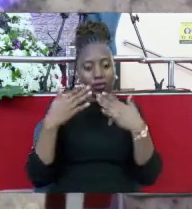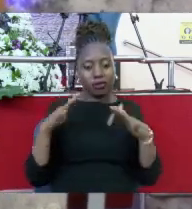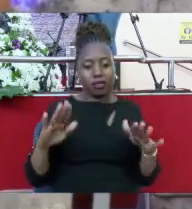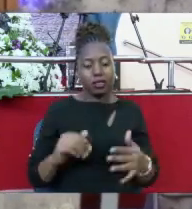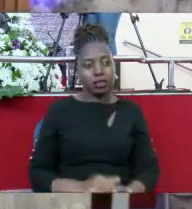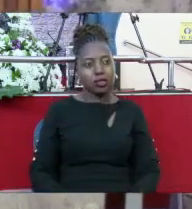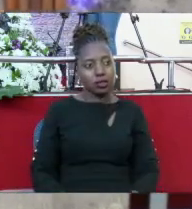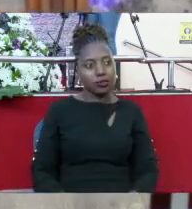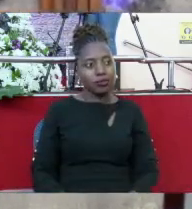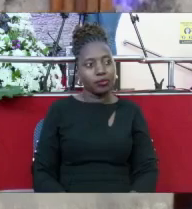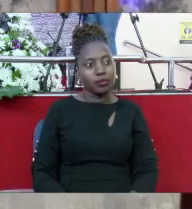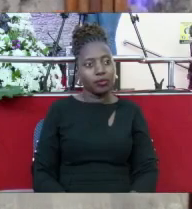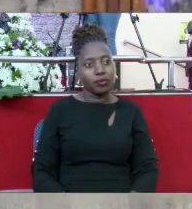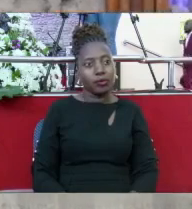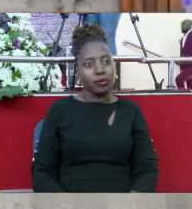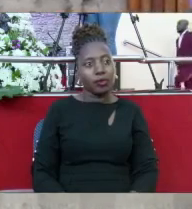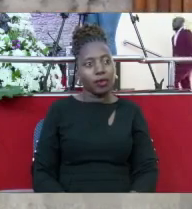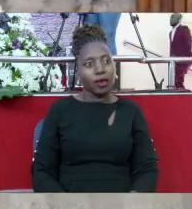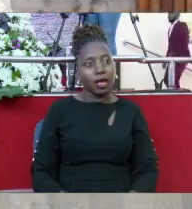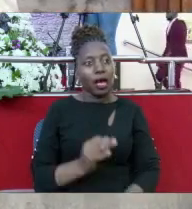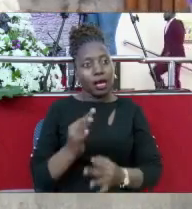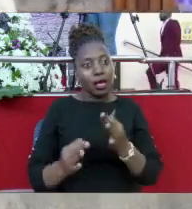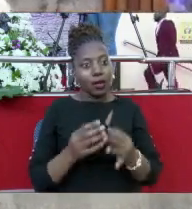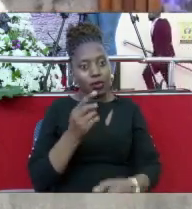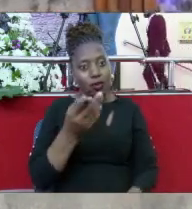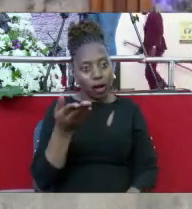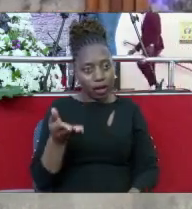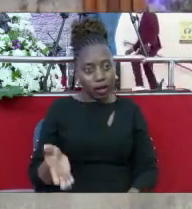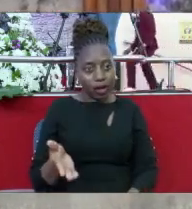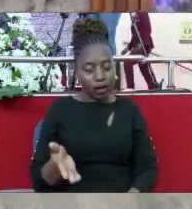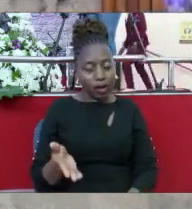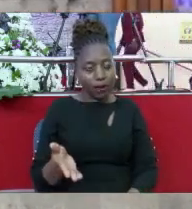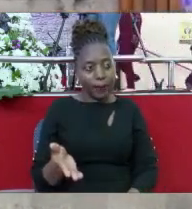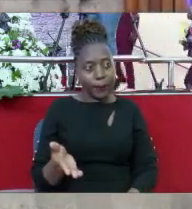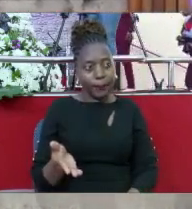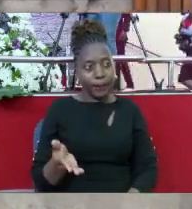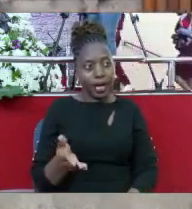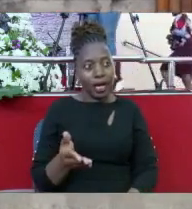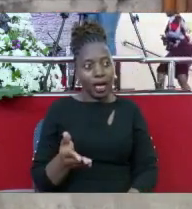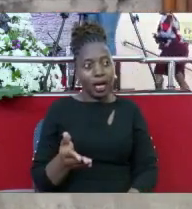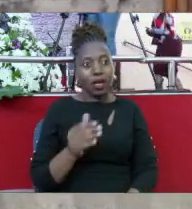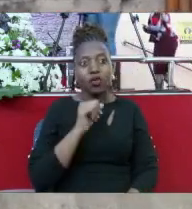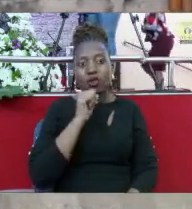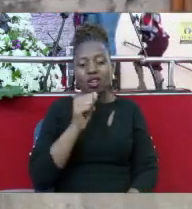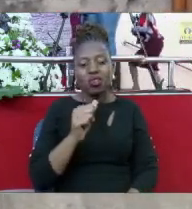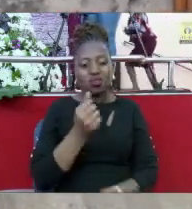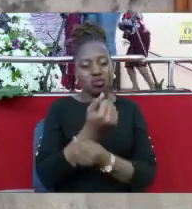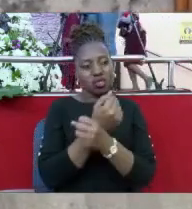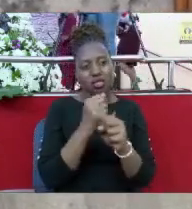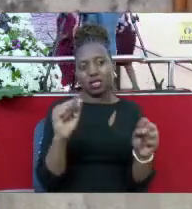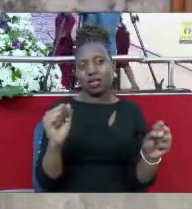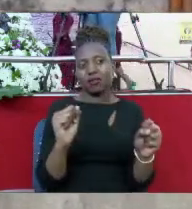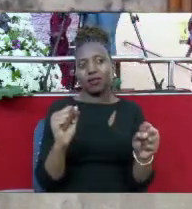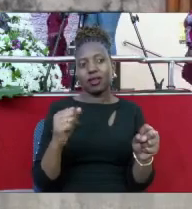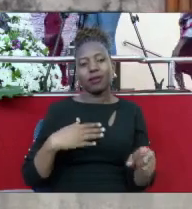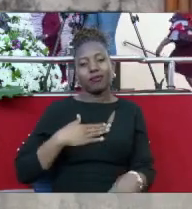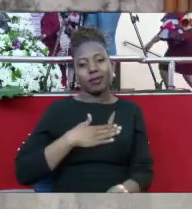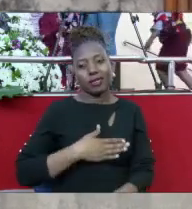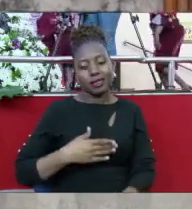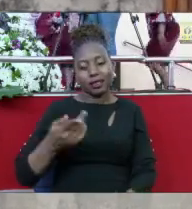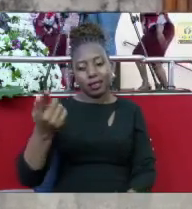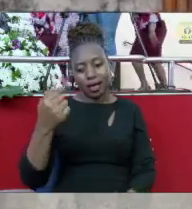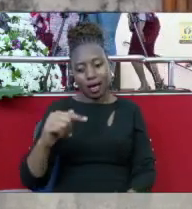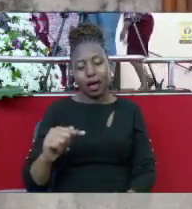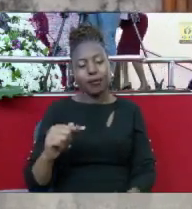And if you are here and maybe you have not given your life to the Lord, just come forward and